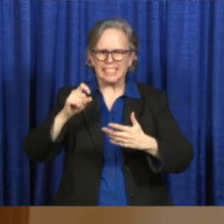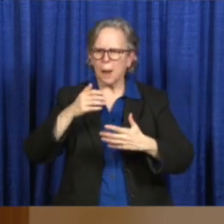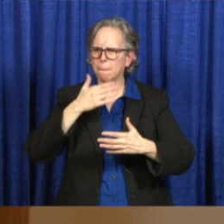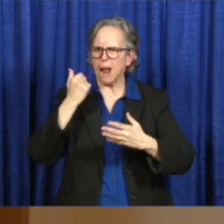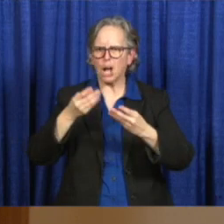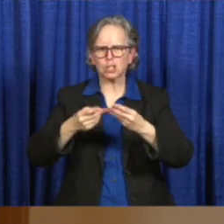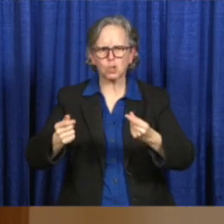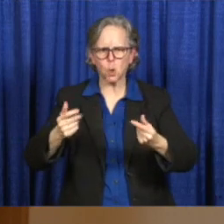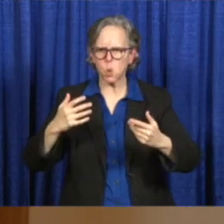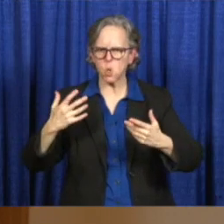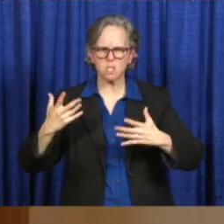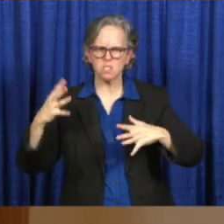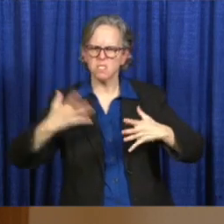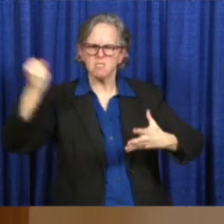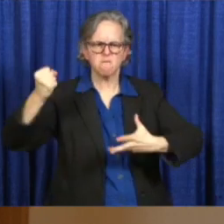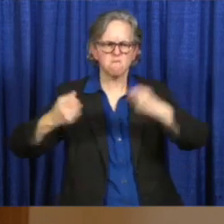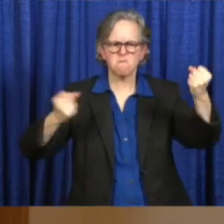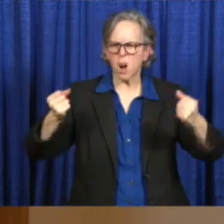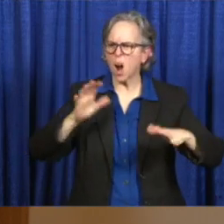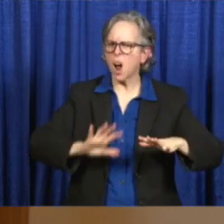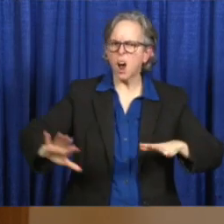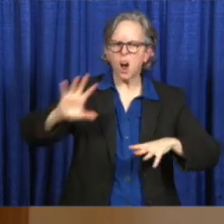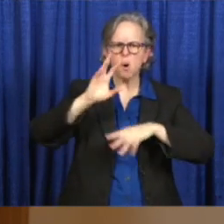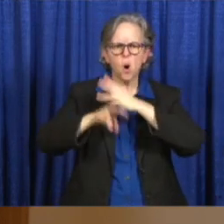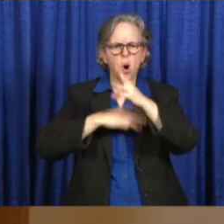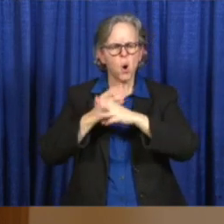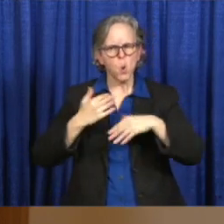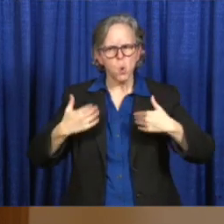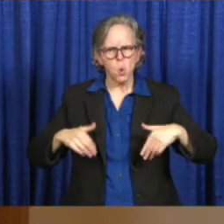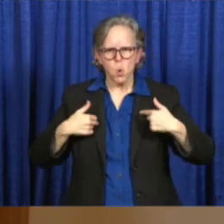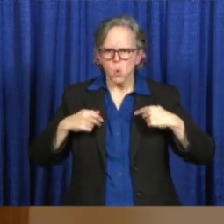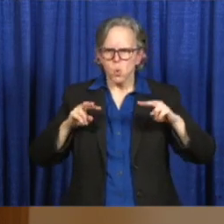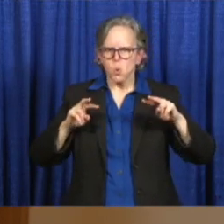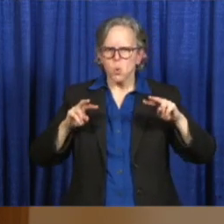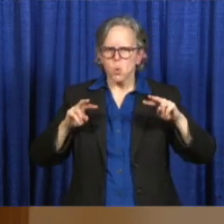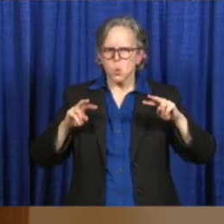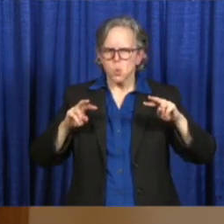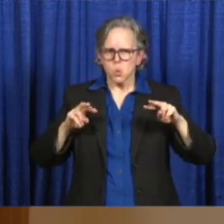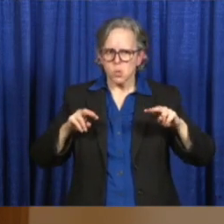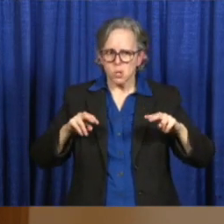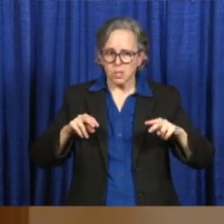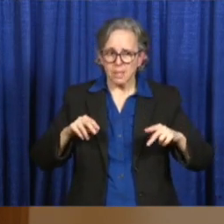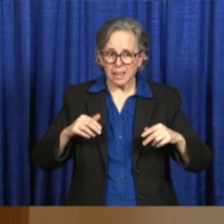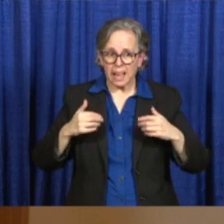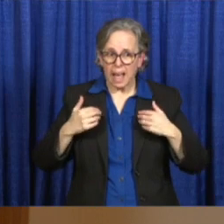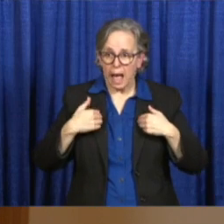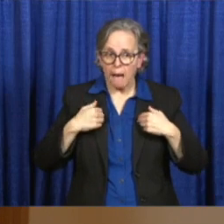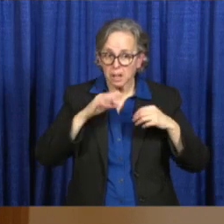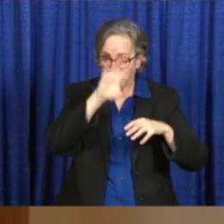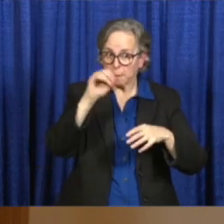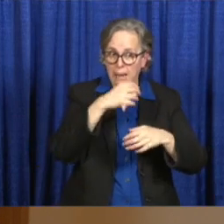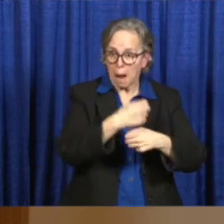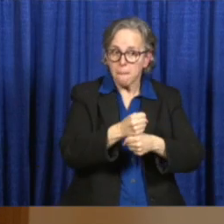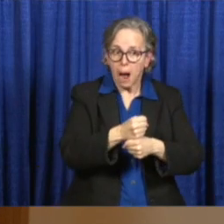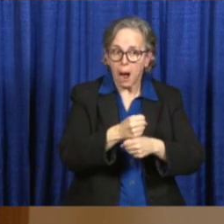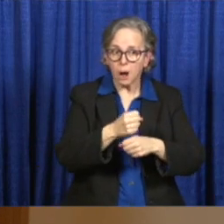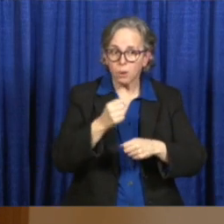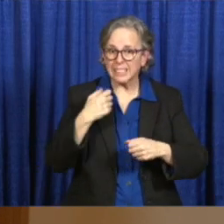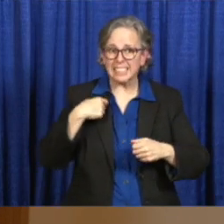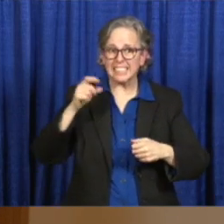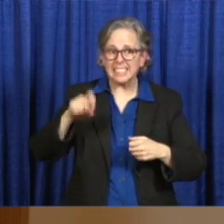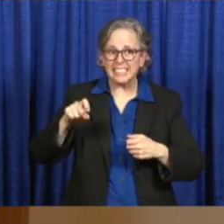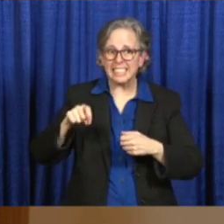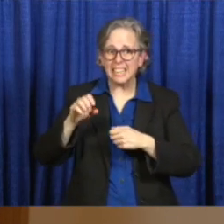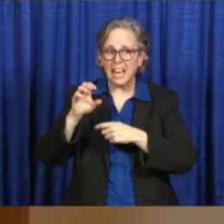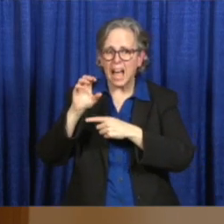If we have the people who can produce, we just need the how-to of what to produce, and we could be doing it in all of our